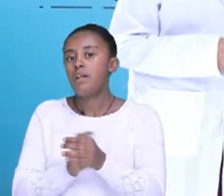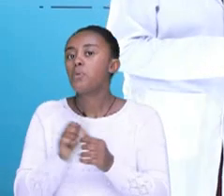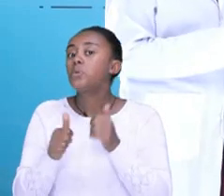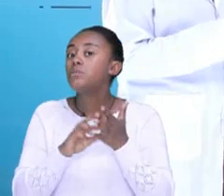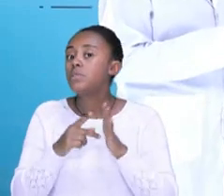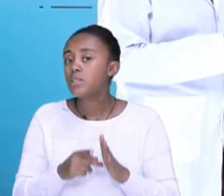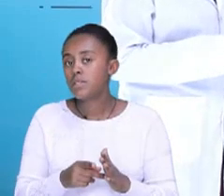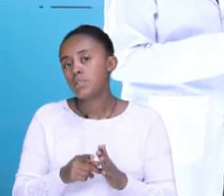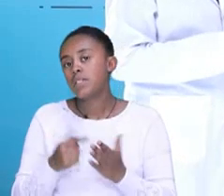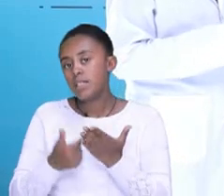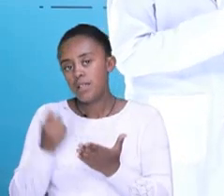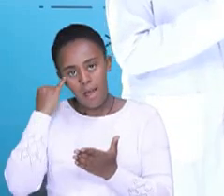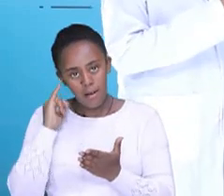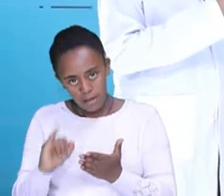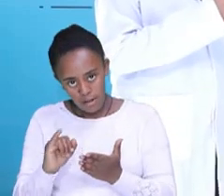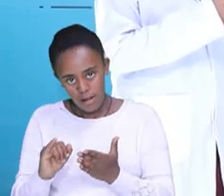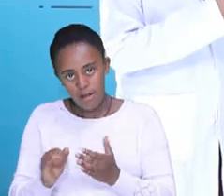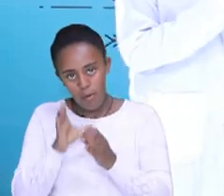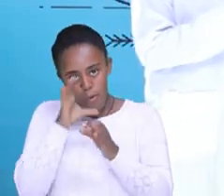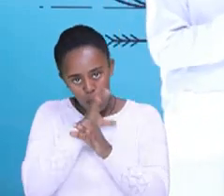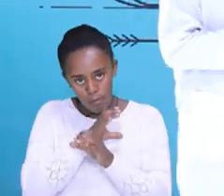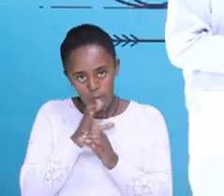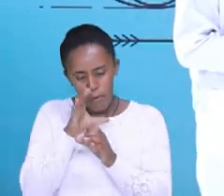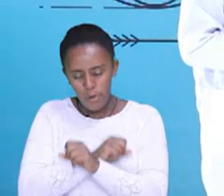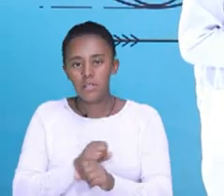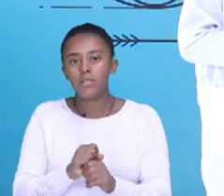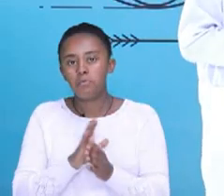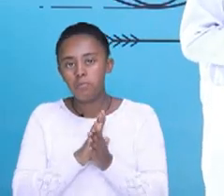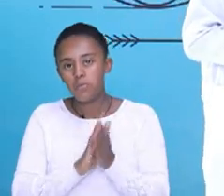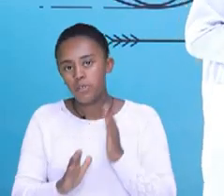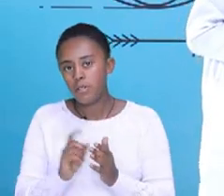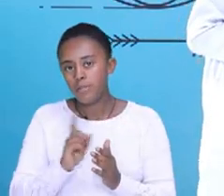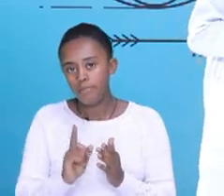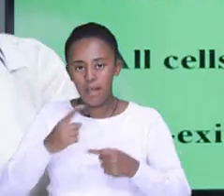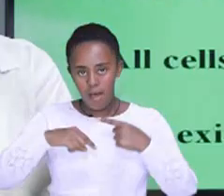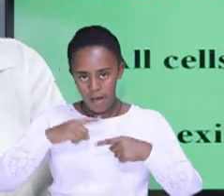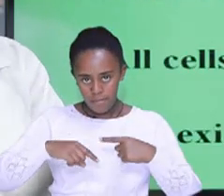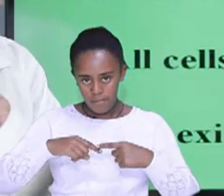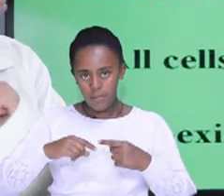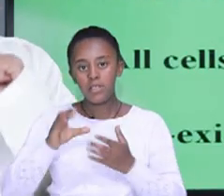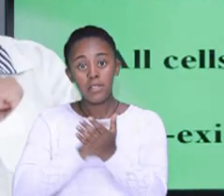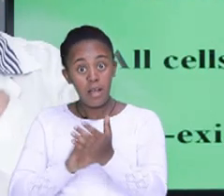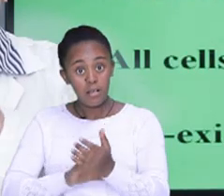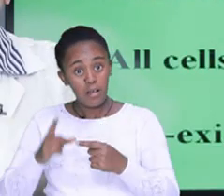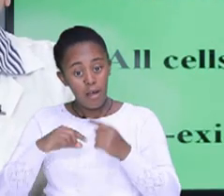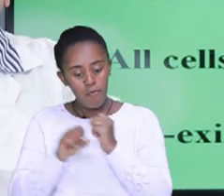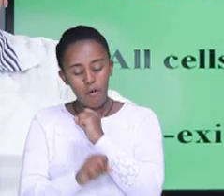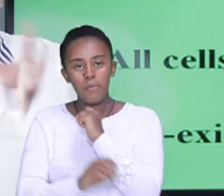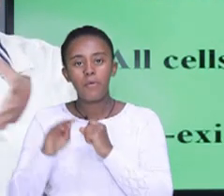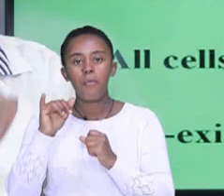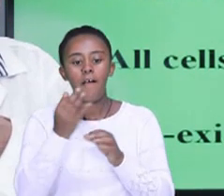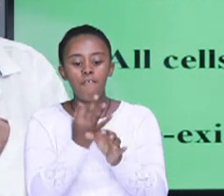which means this idea completely disproves the idea that says cells can be formed